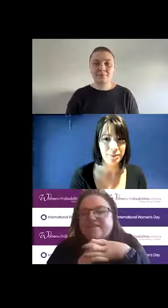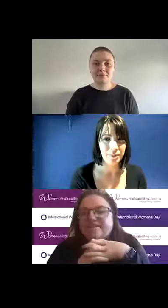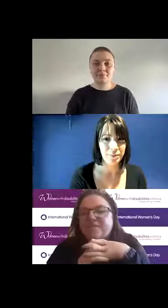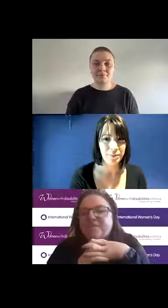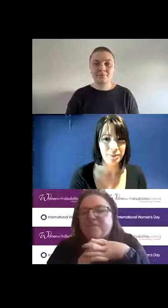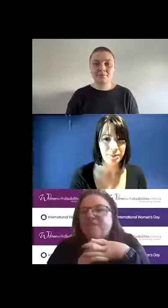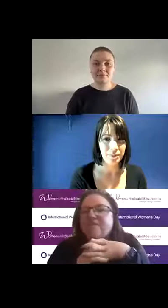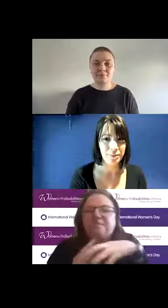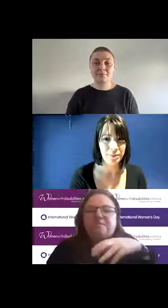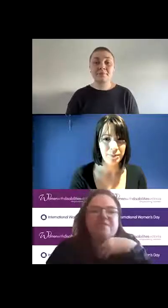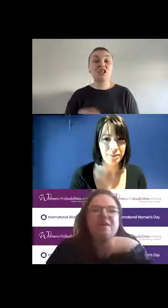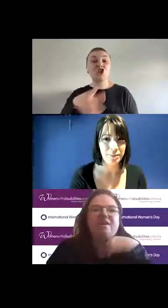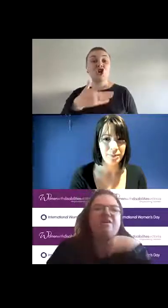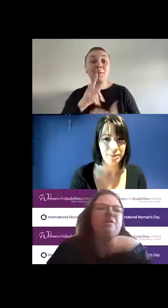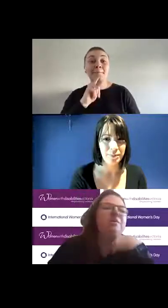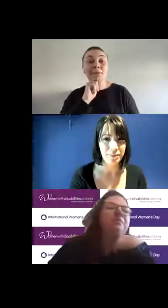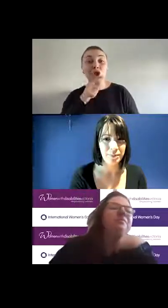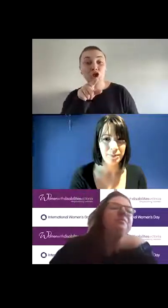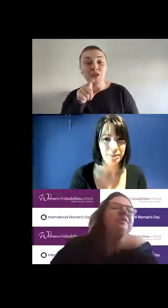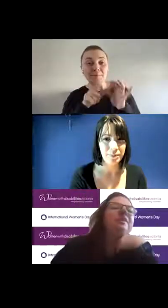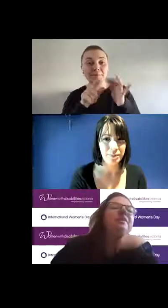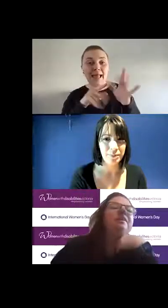You're on mute, Bianca.